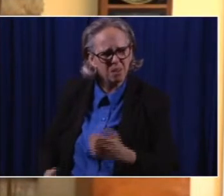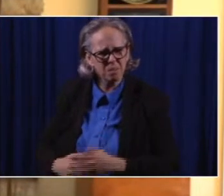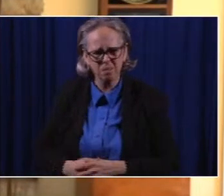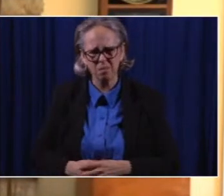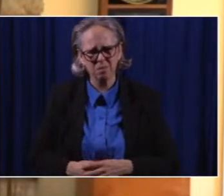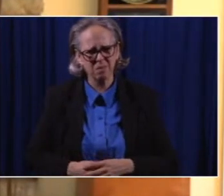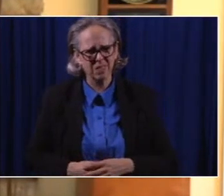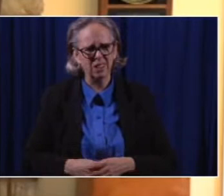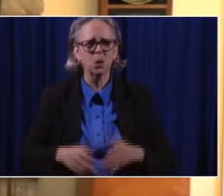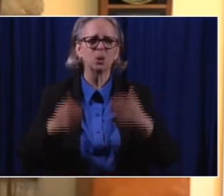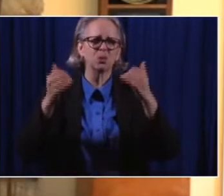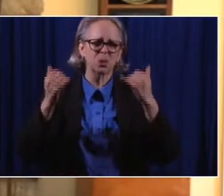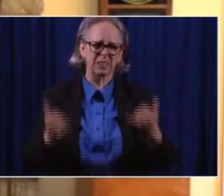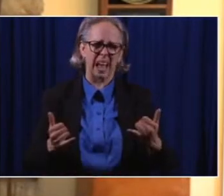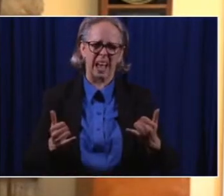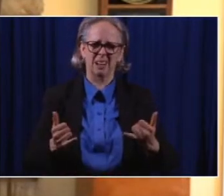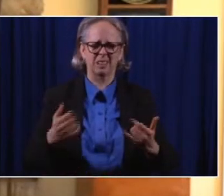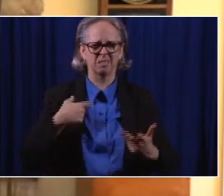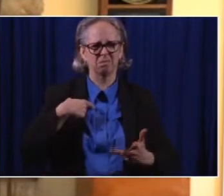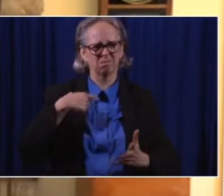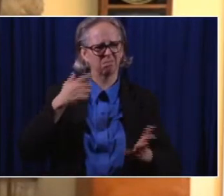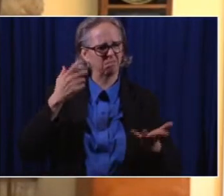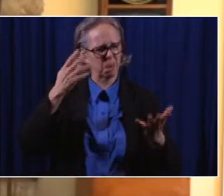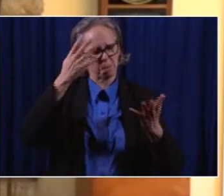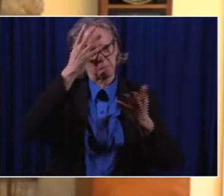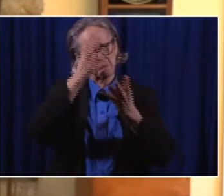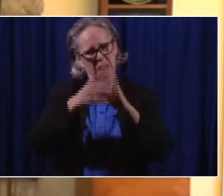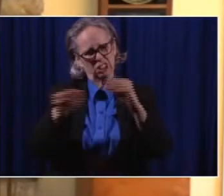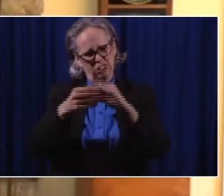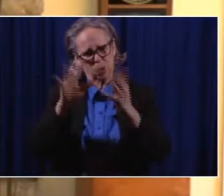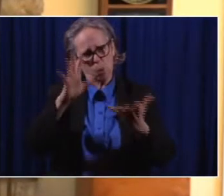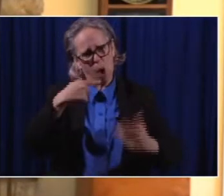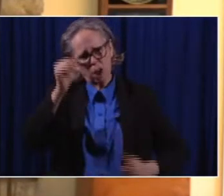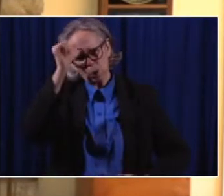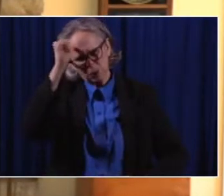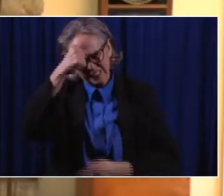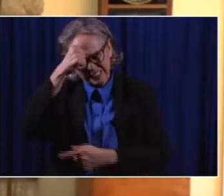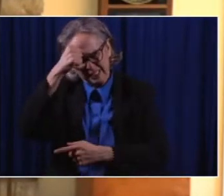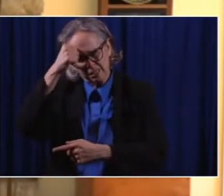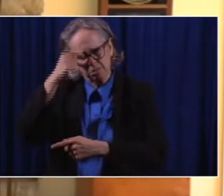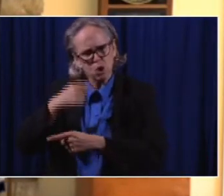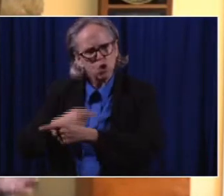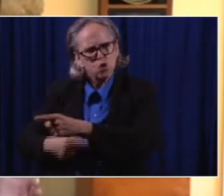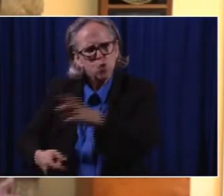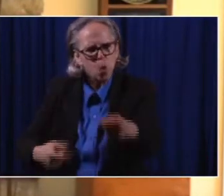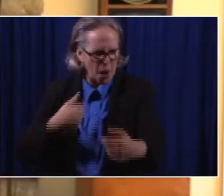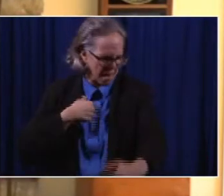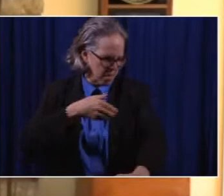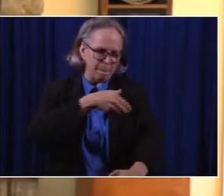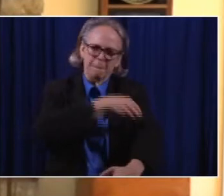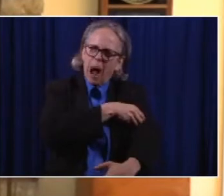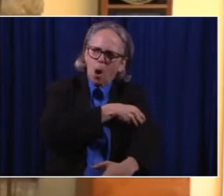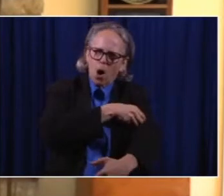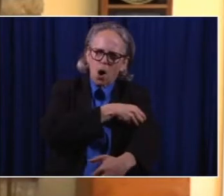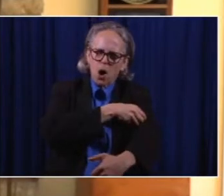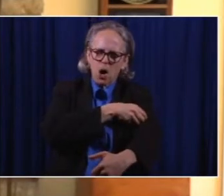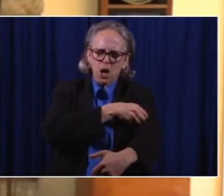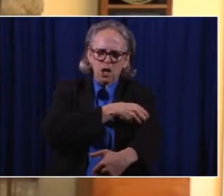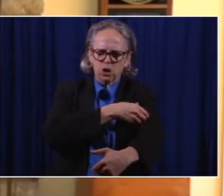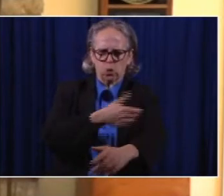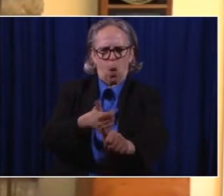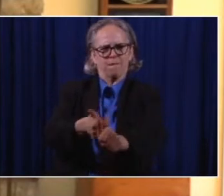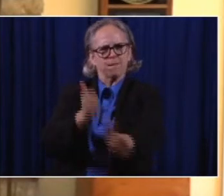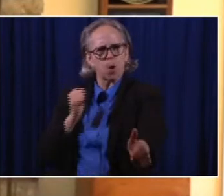like to leave with everyone, we have it within our own power to avoid these bad consequences, either of a shutdown or of